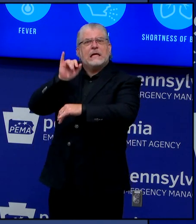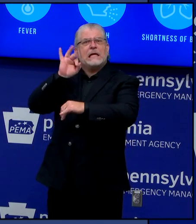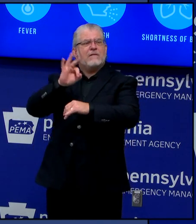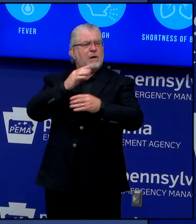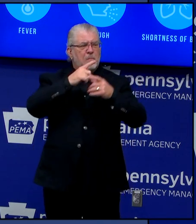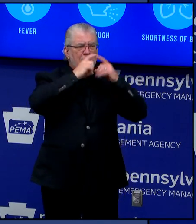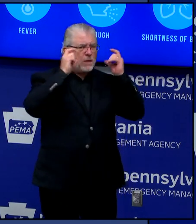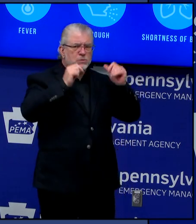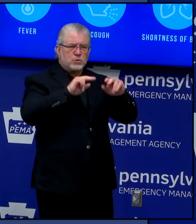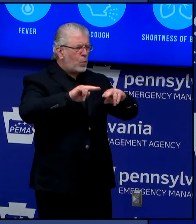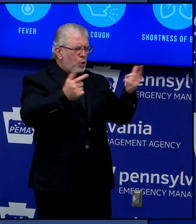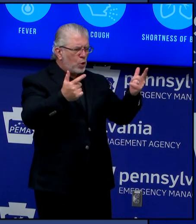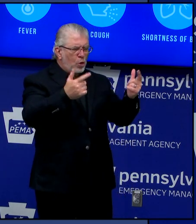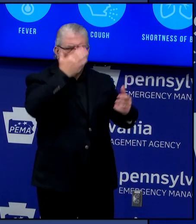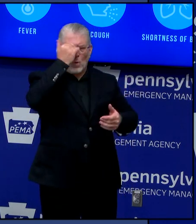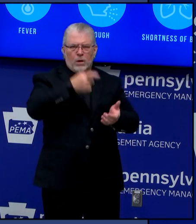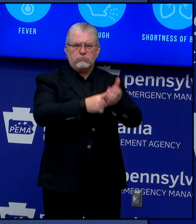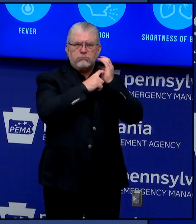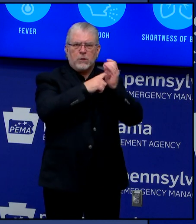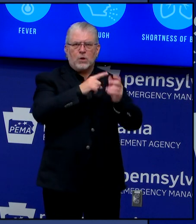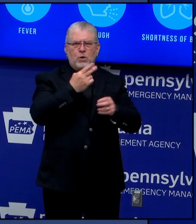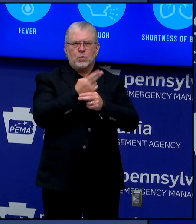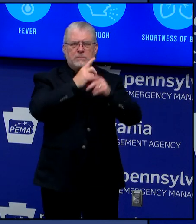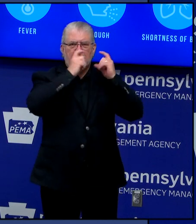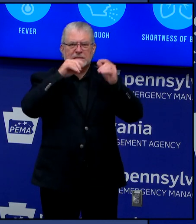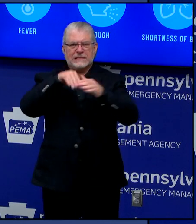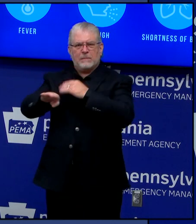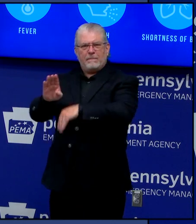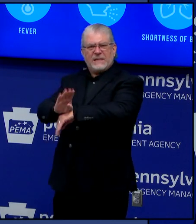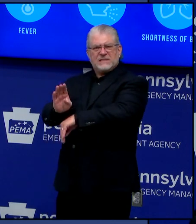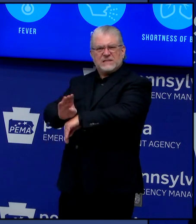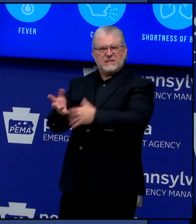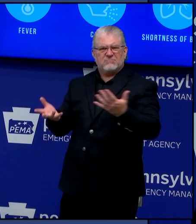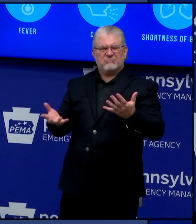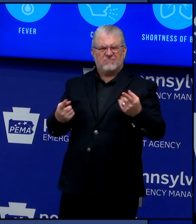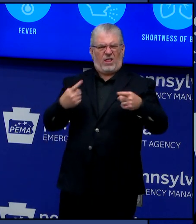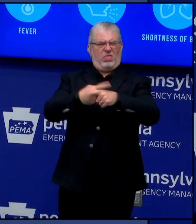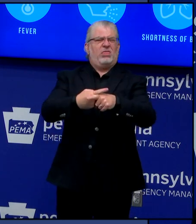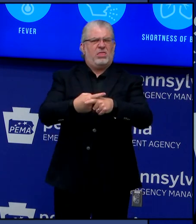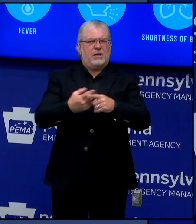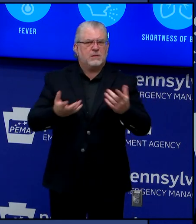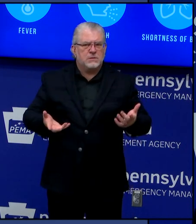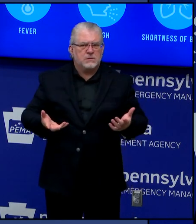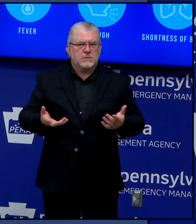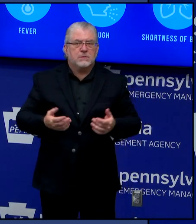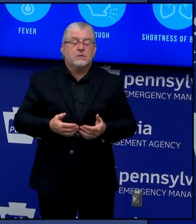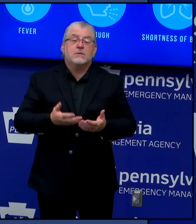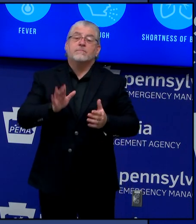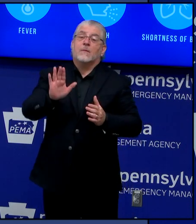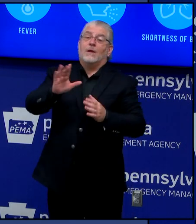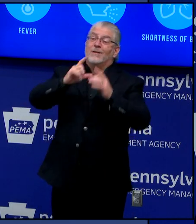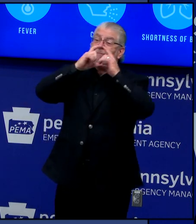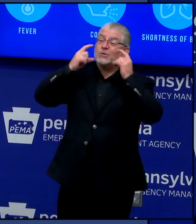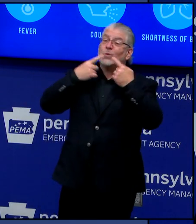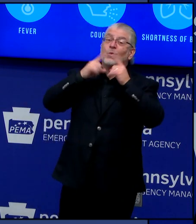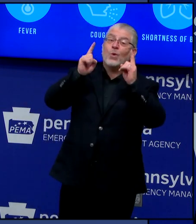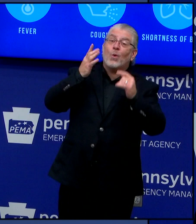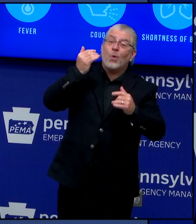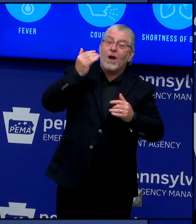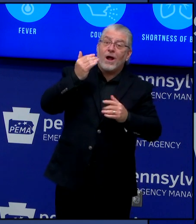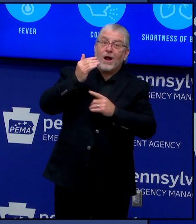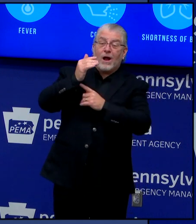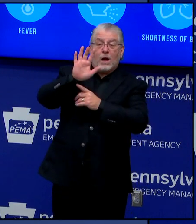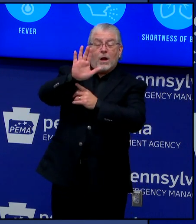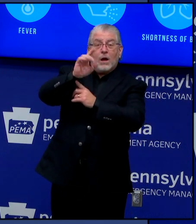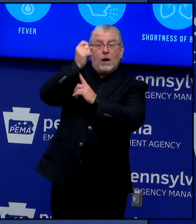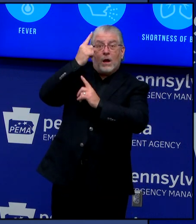masks work, but they don't work 100%. So we have always said that my mask protects you and your mask protects me,